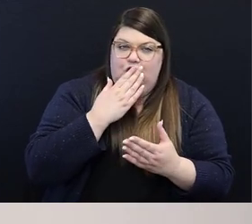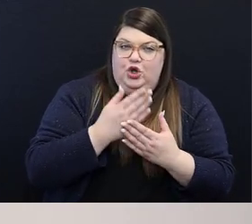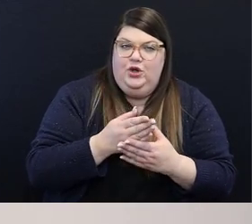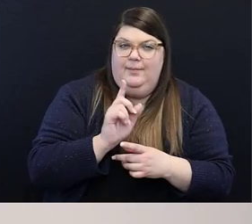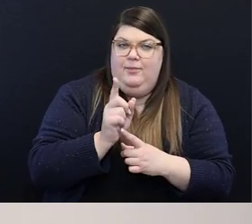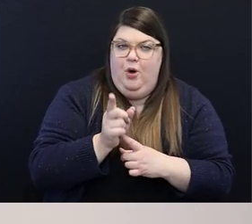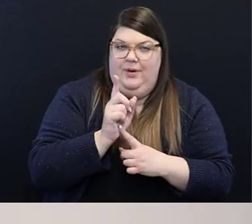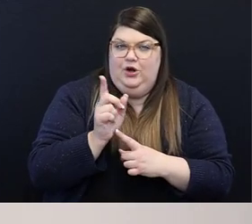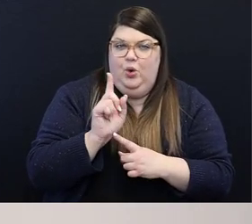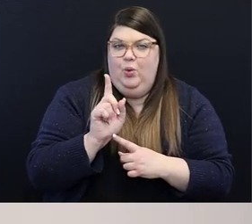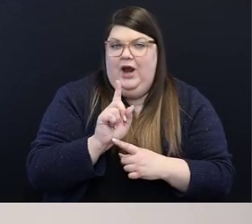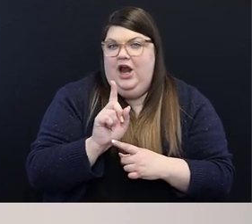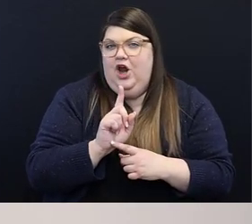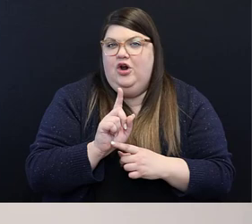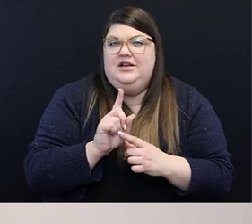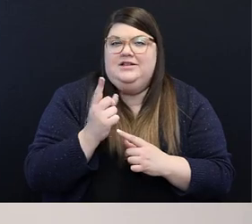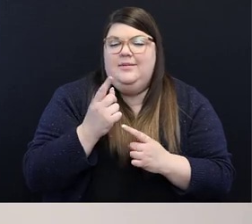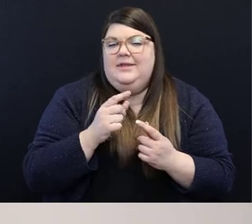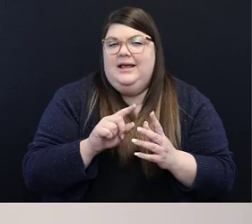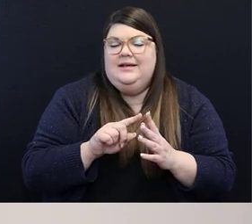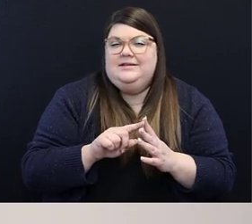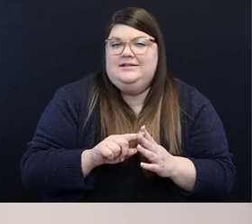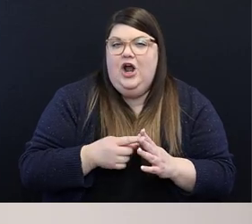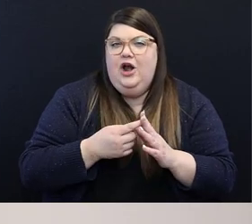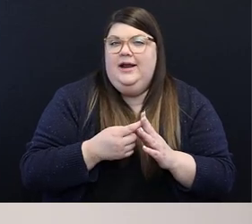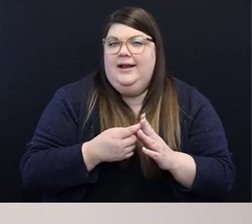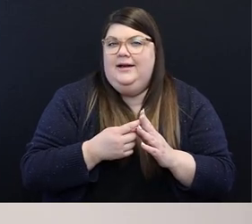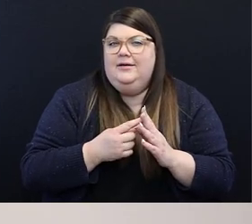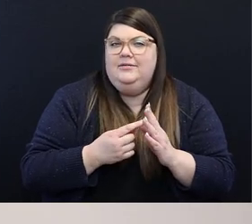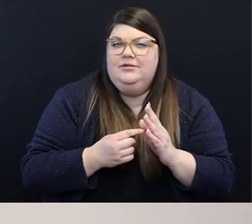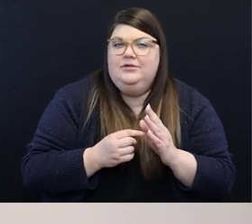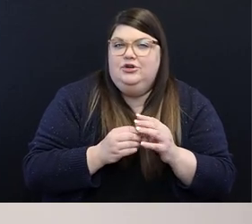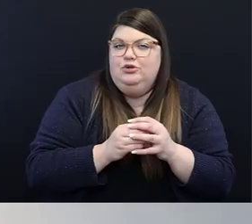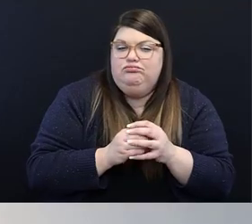good moment where a kernel started to take hold.